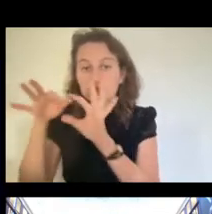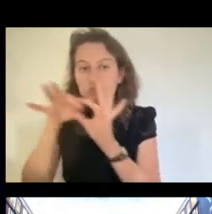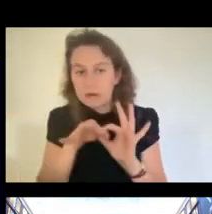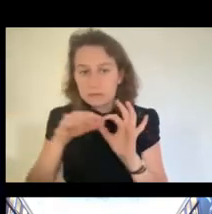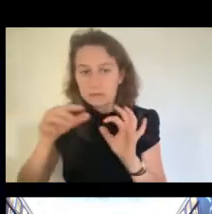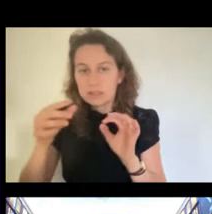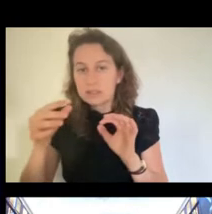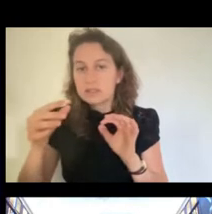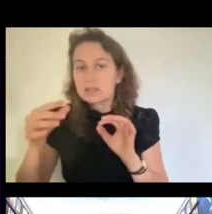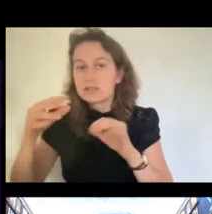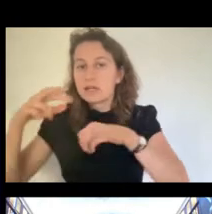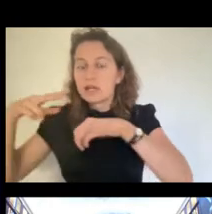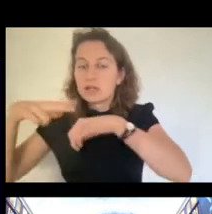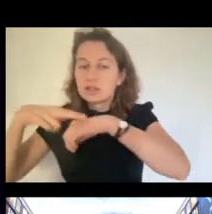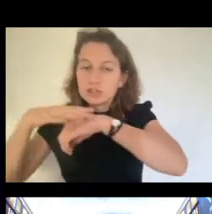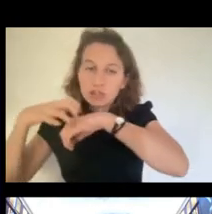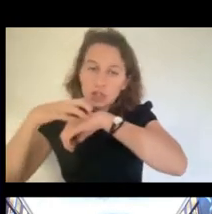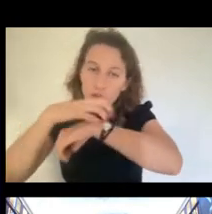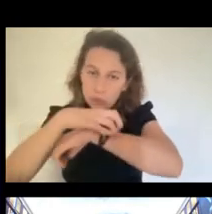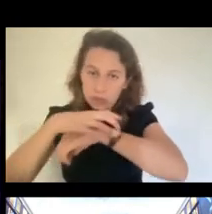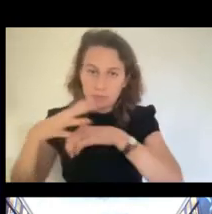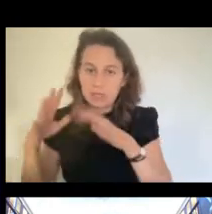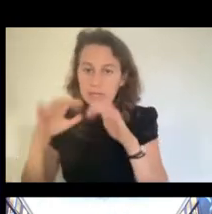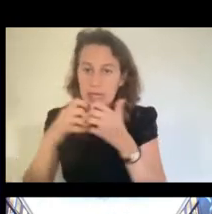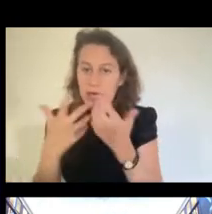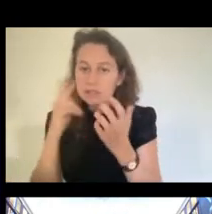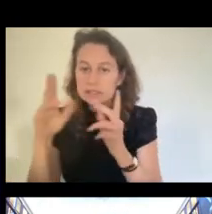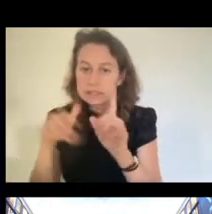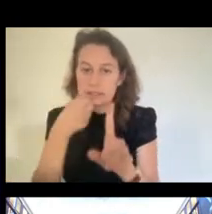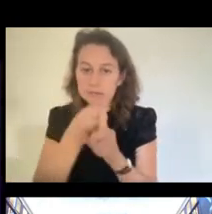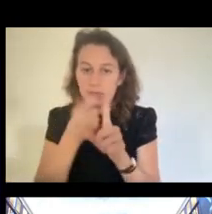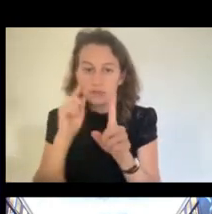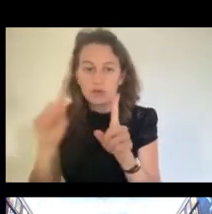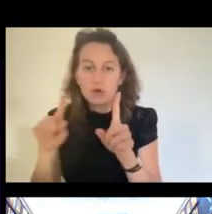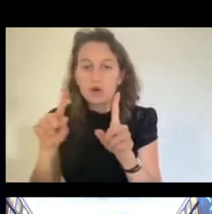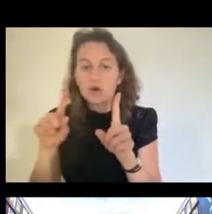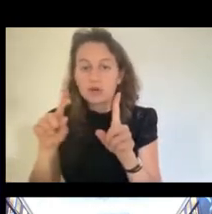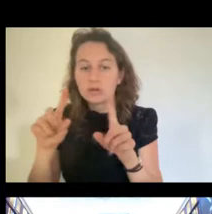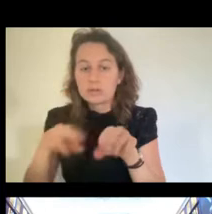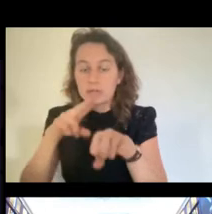they investigated the impacts of global climate change upon native Missouri grape species.